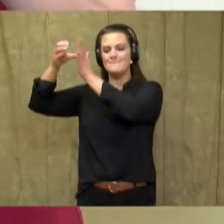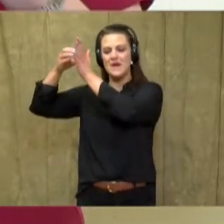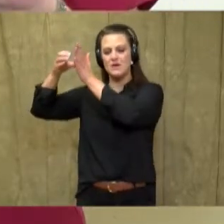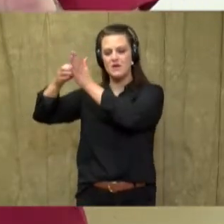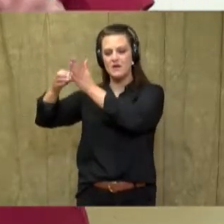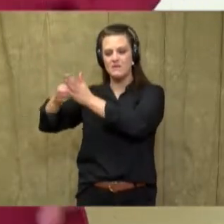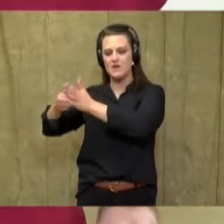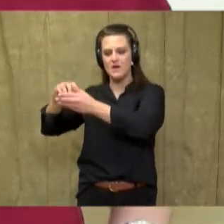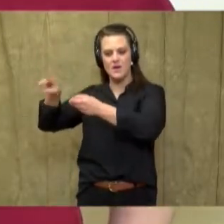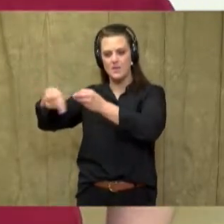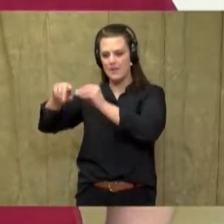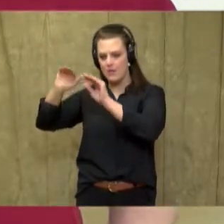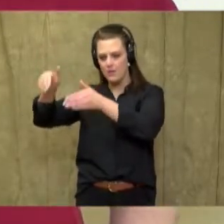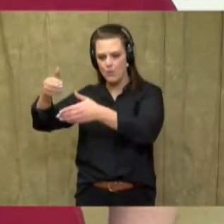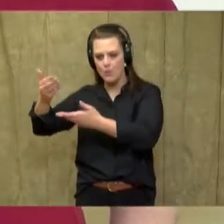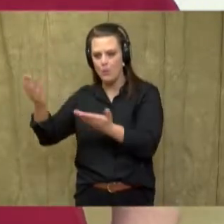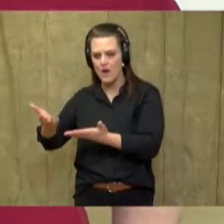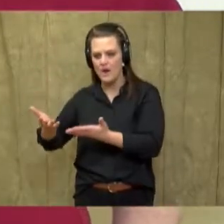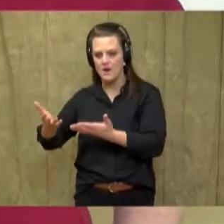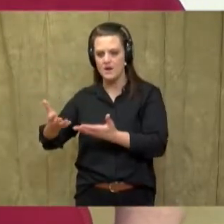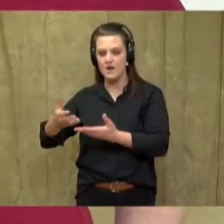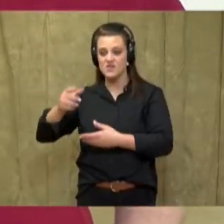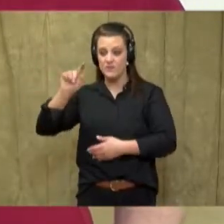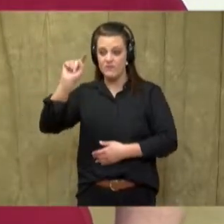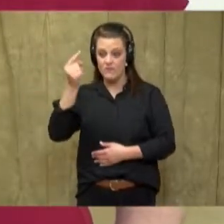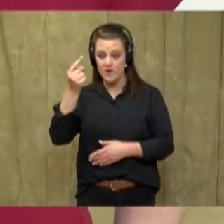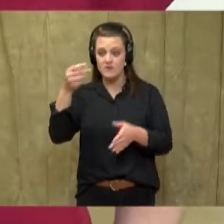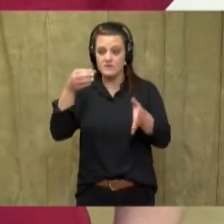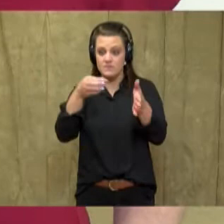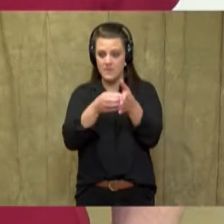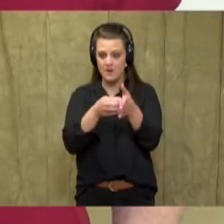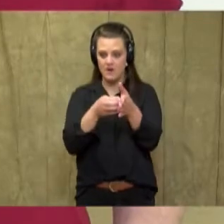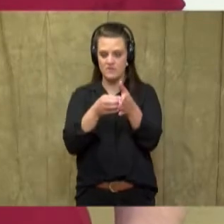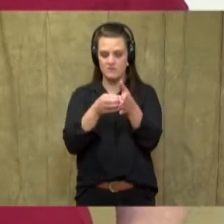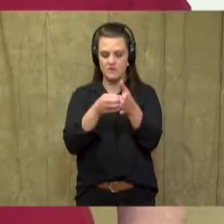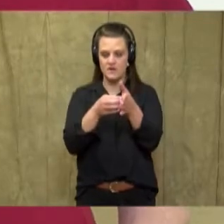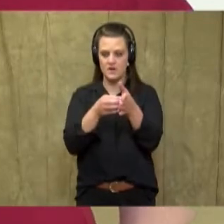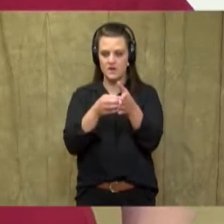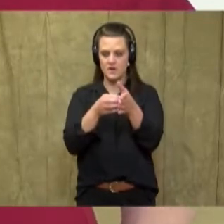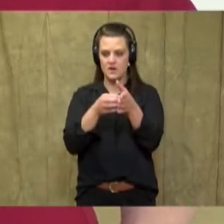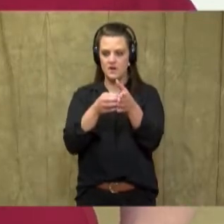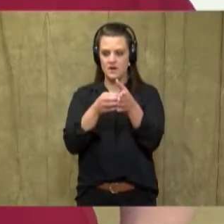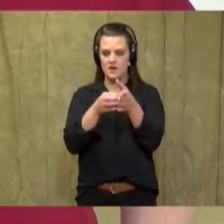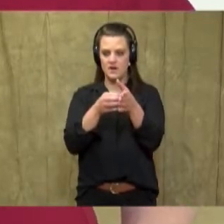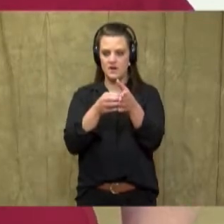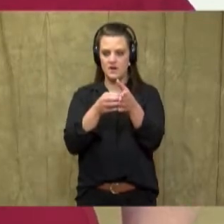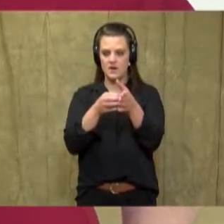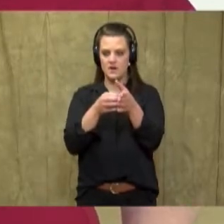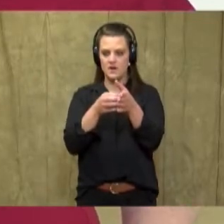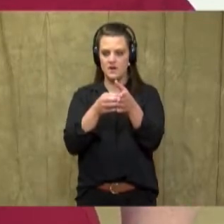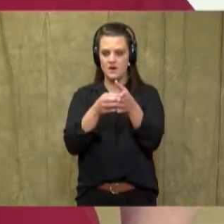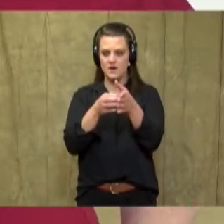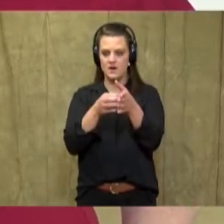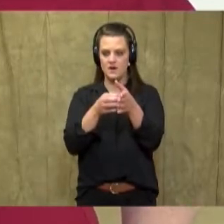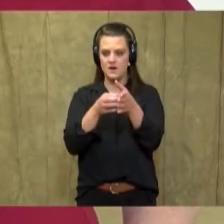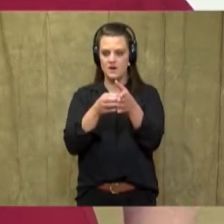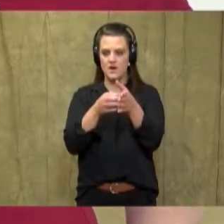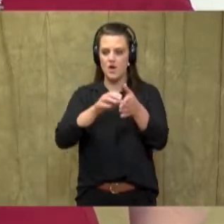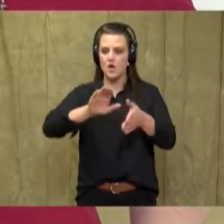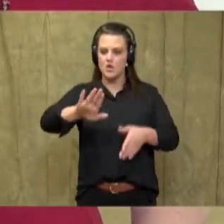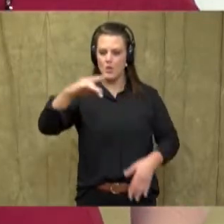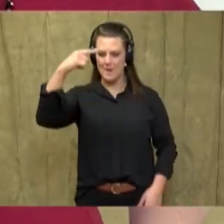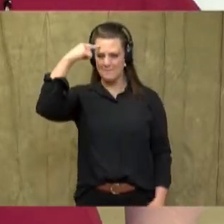is about. So in this first paragraph, you are going to be able to put into your